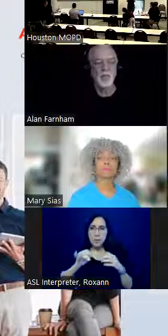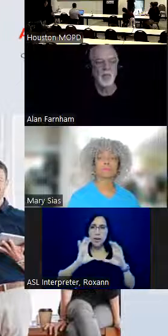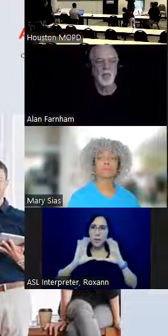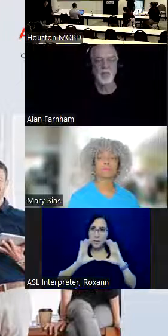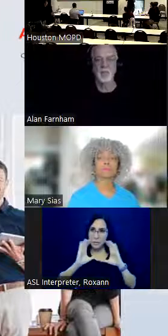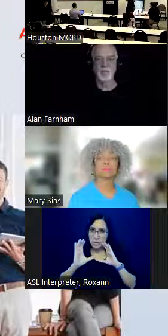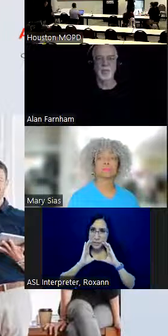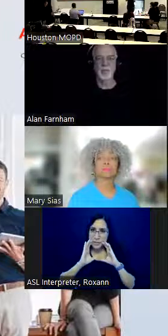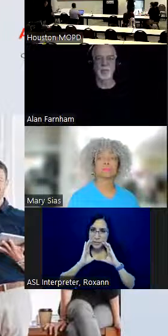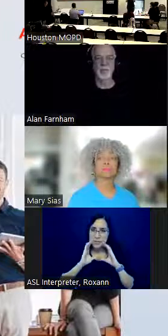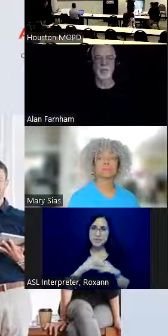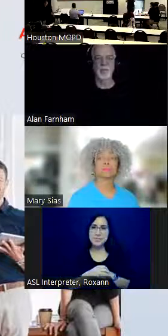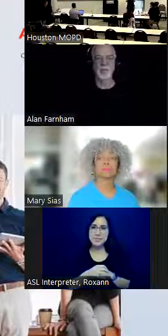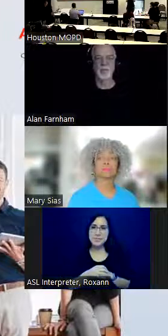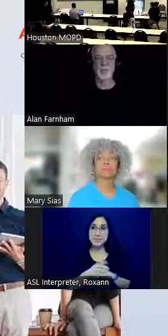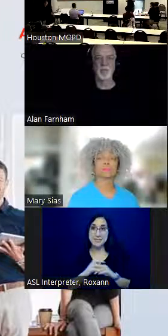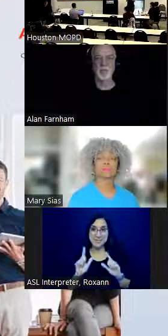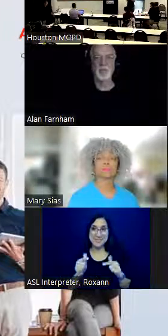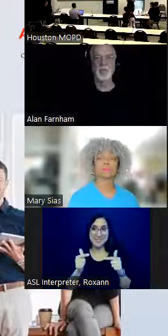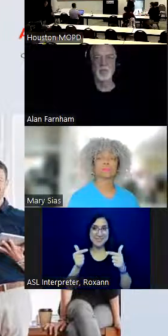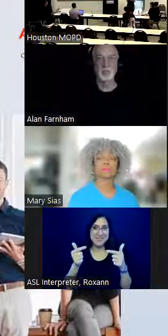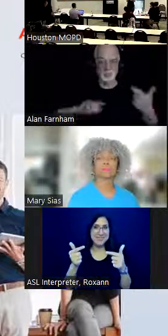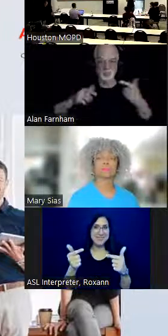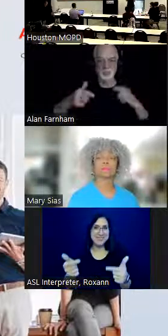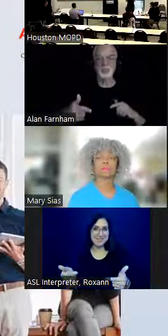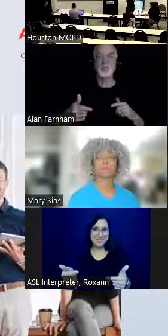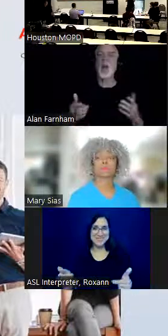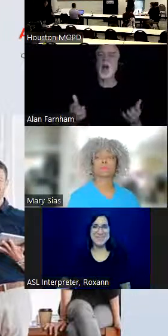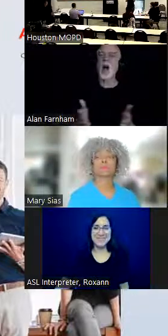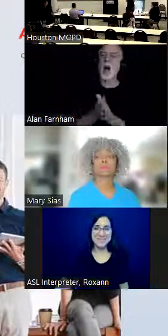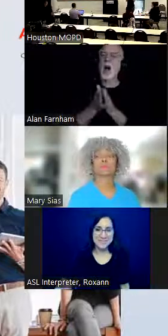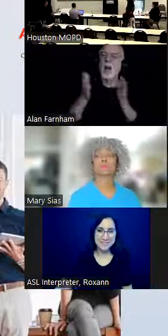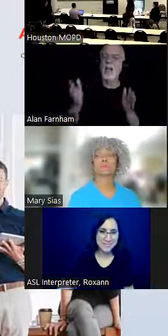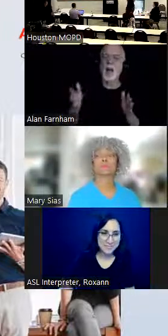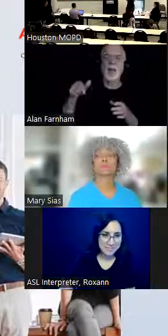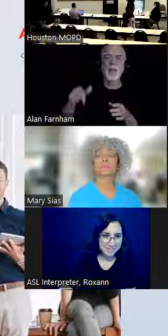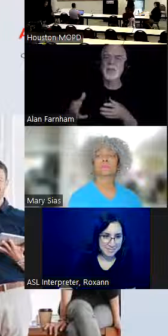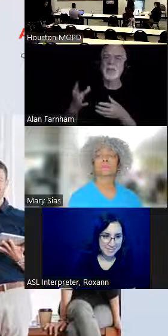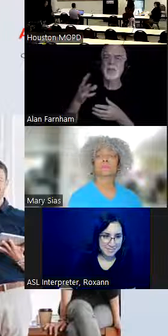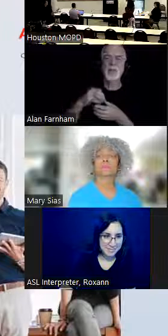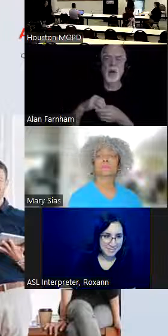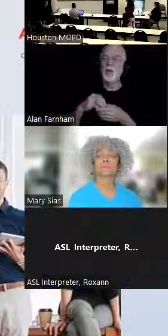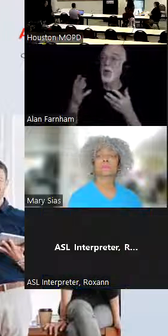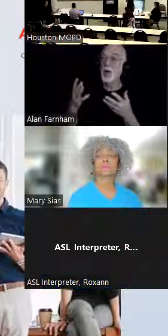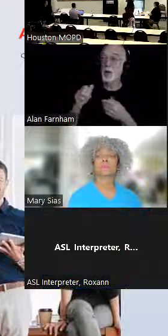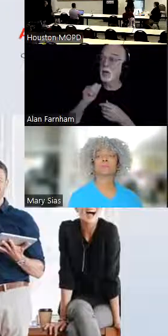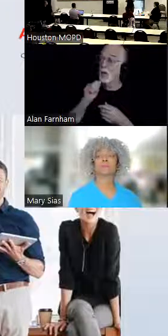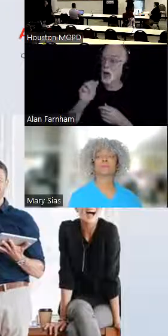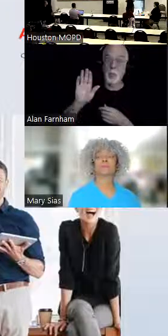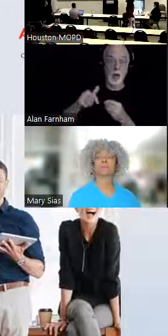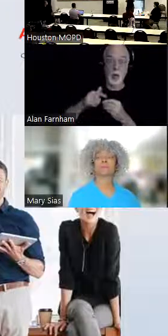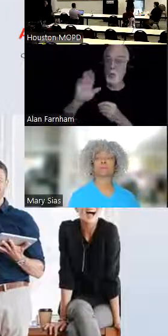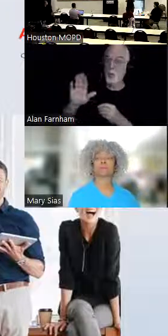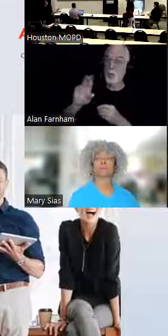has nothing to do with your disability, more so the individuals that aren't as open